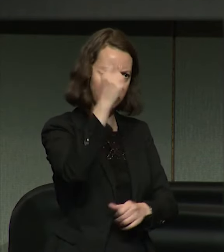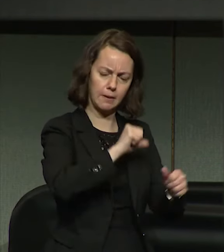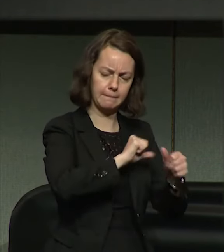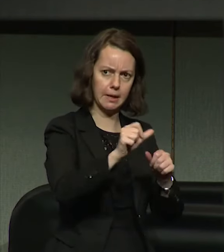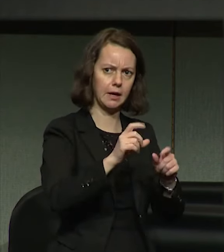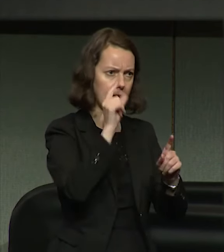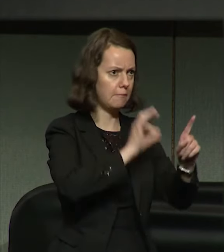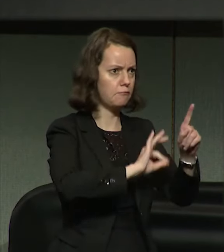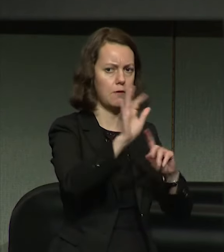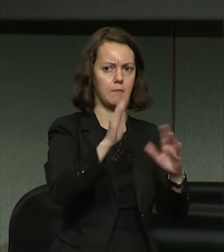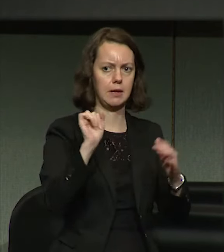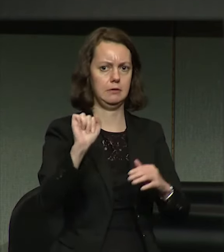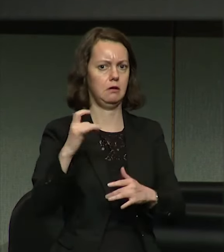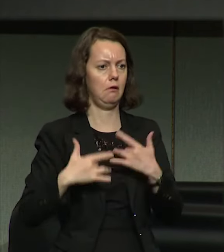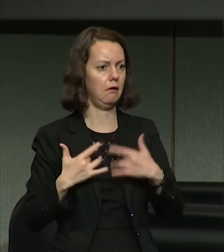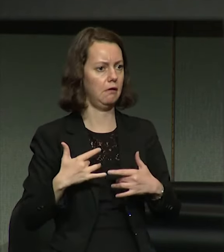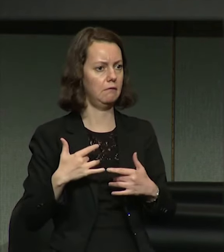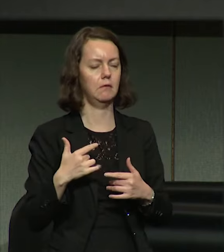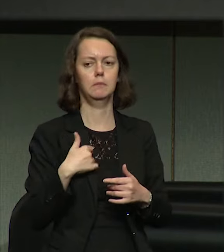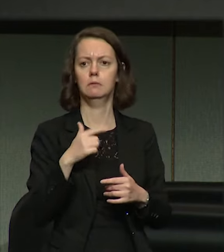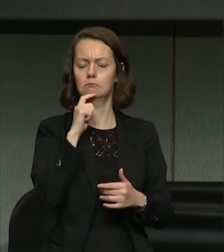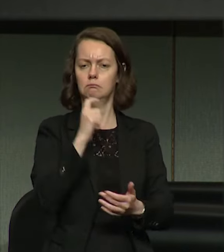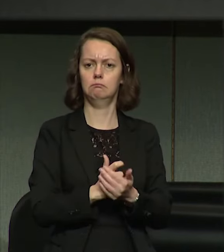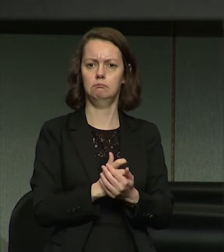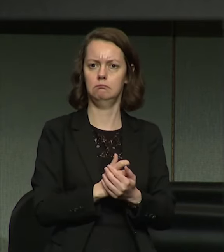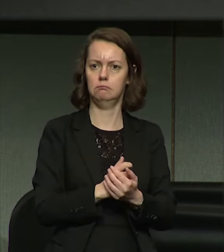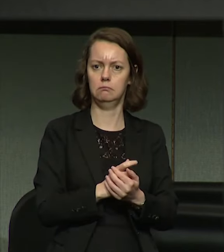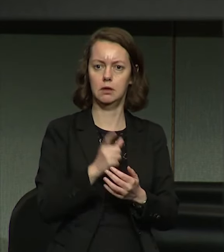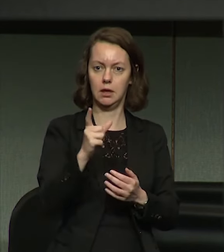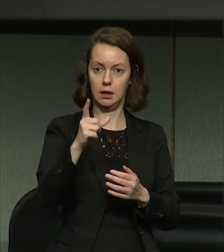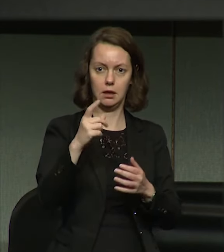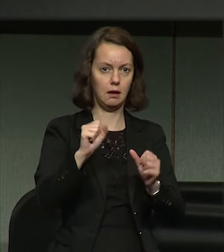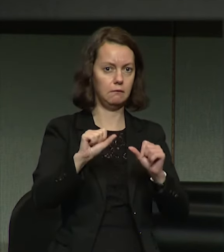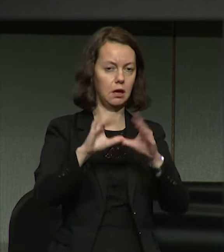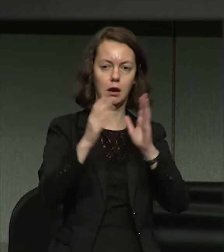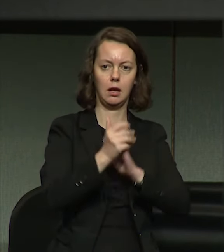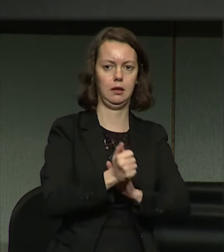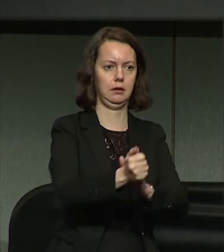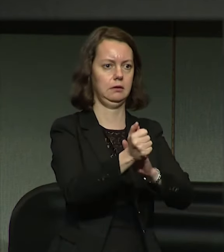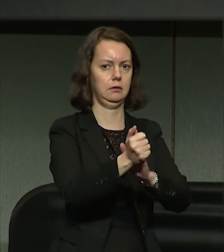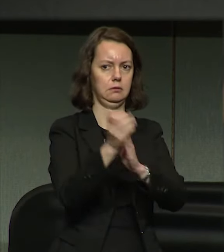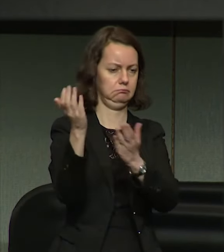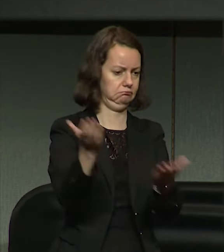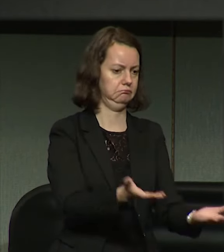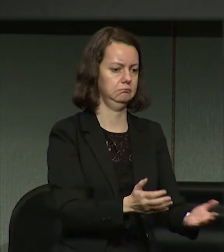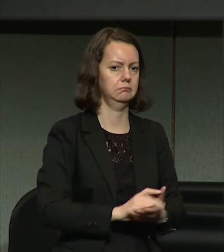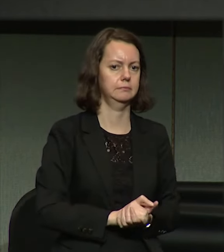than his past. I've always been amazed at the leadership you can see when you give it a place to be.